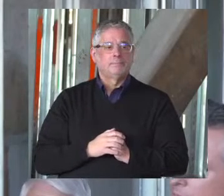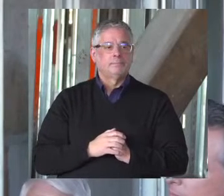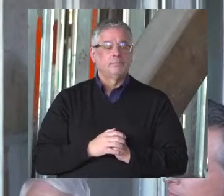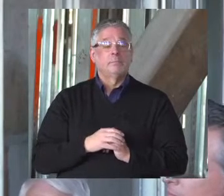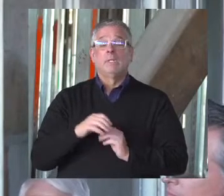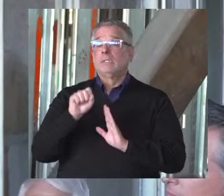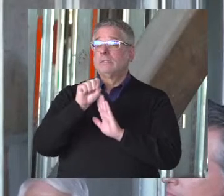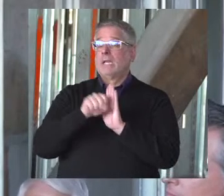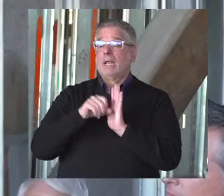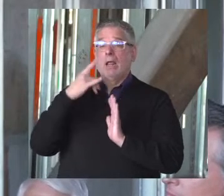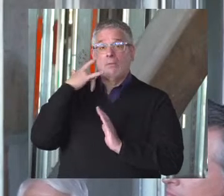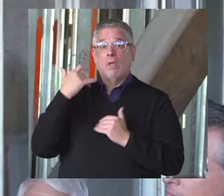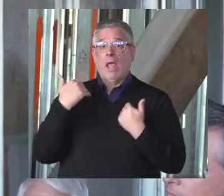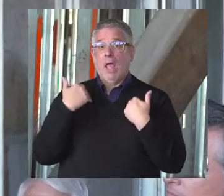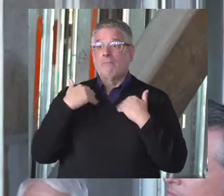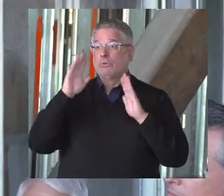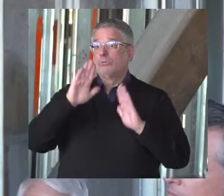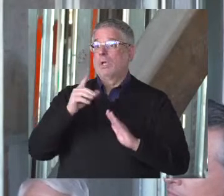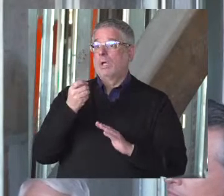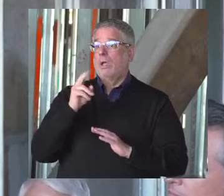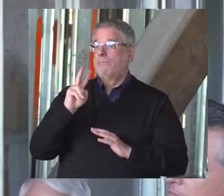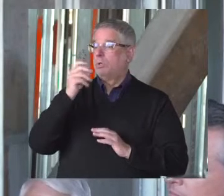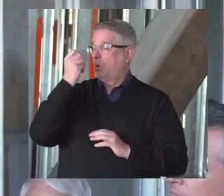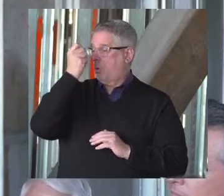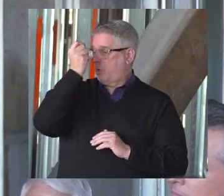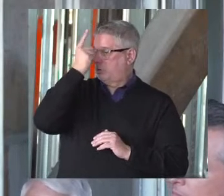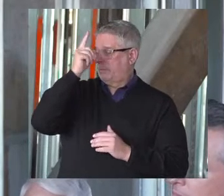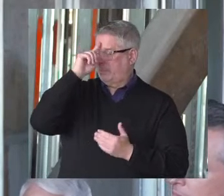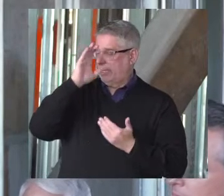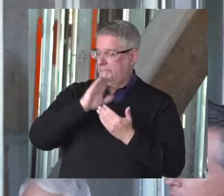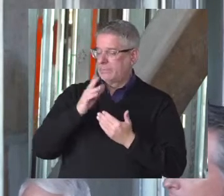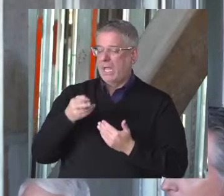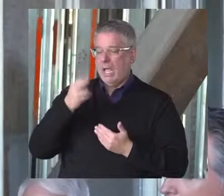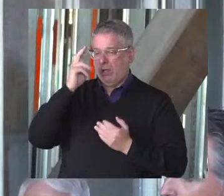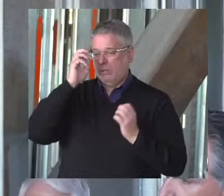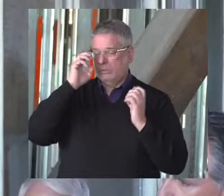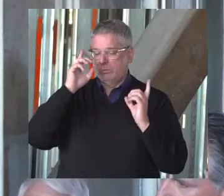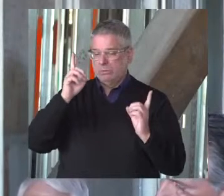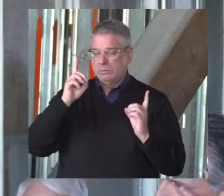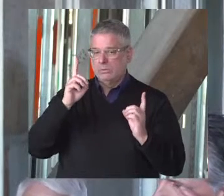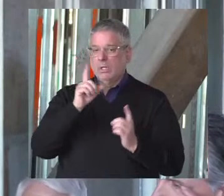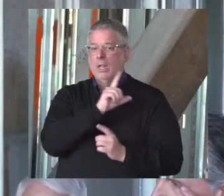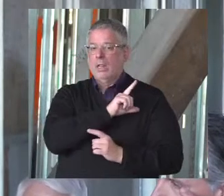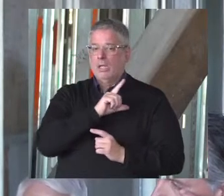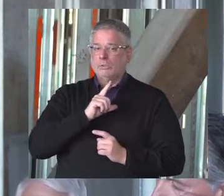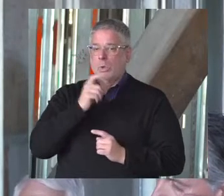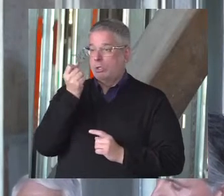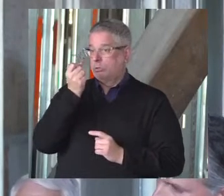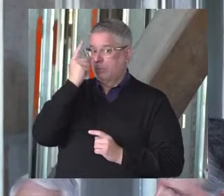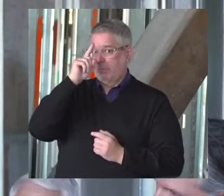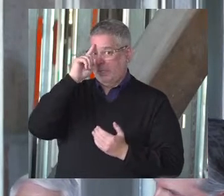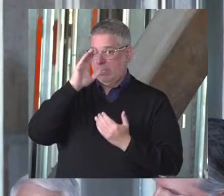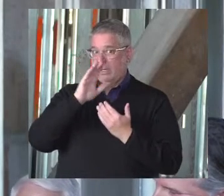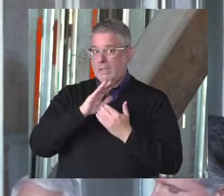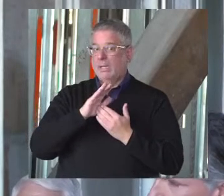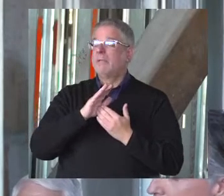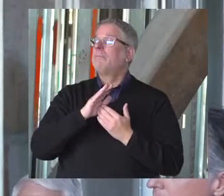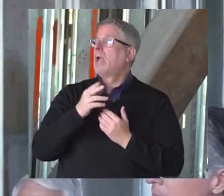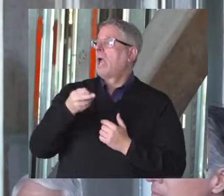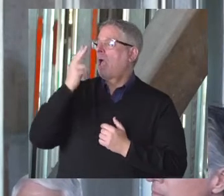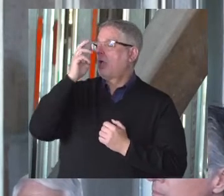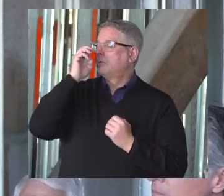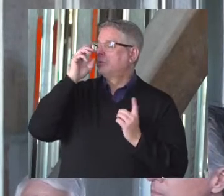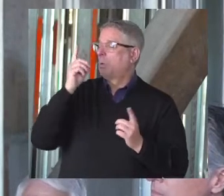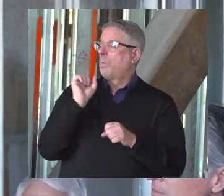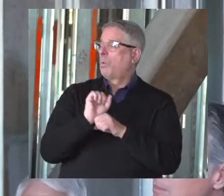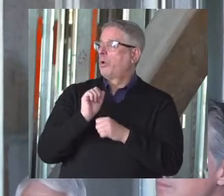state of California to have a terrific governor who understands and believes in higher education, a legislature who understand and believe in higher education,